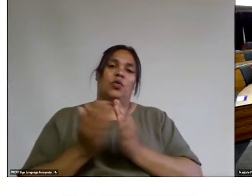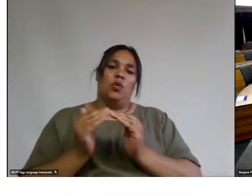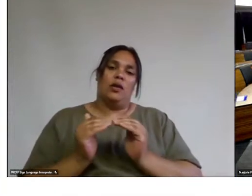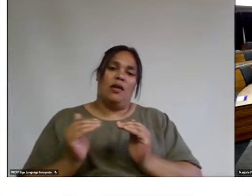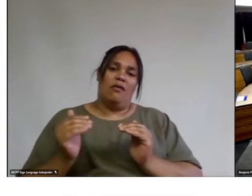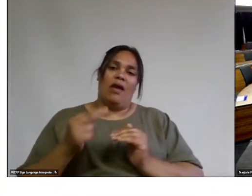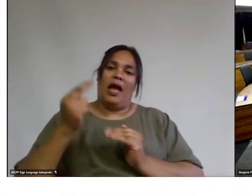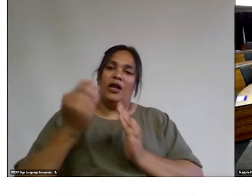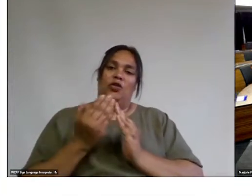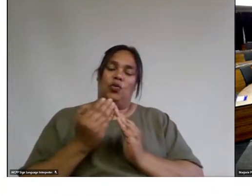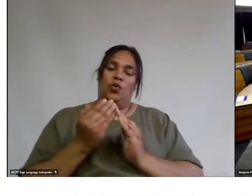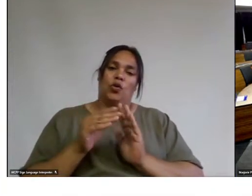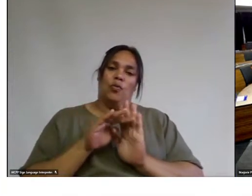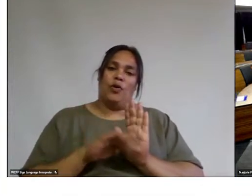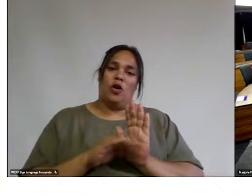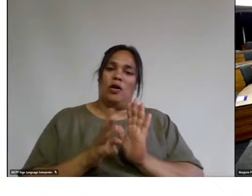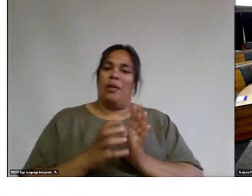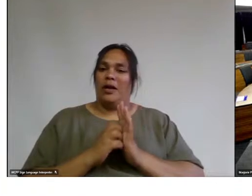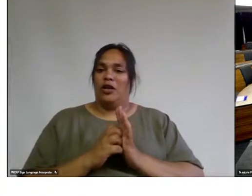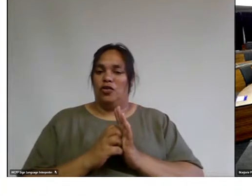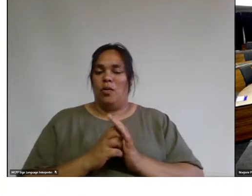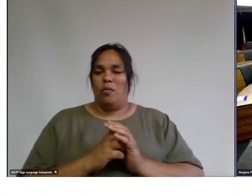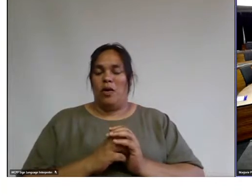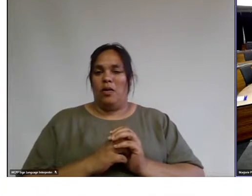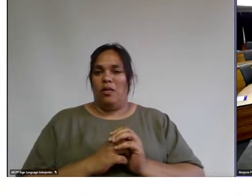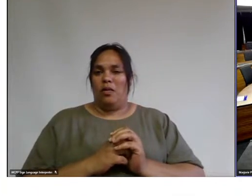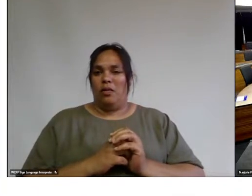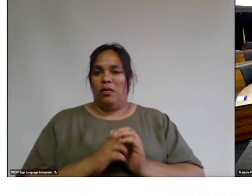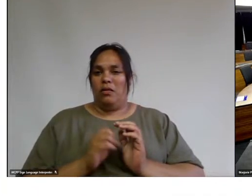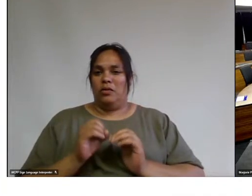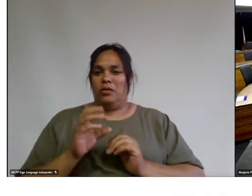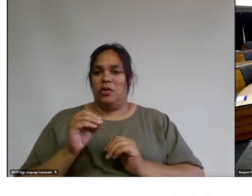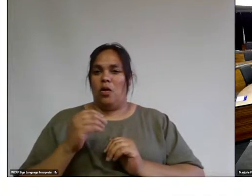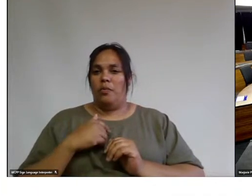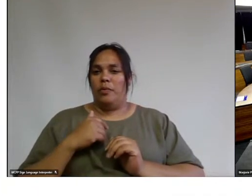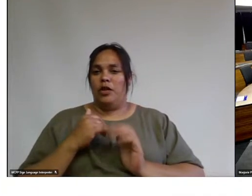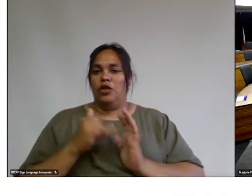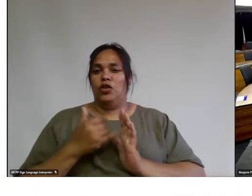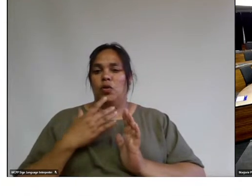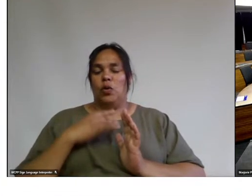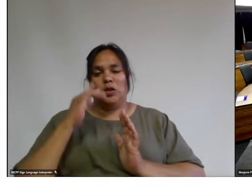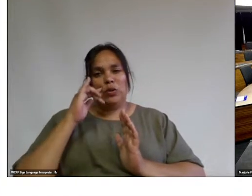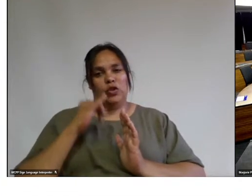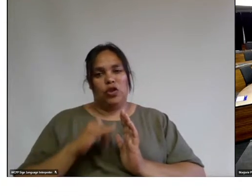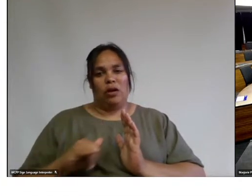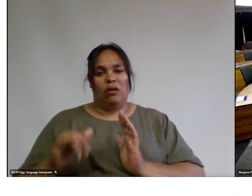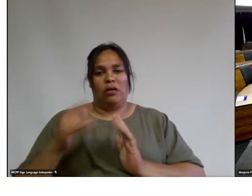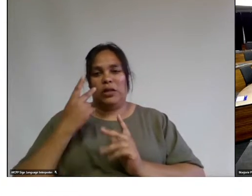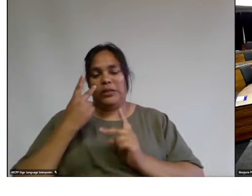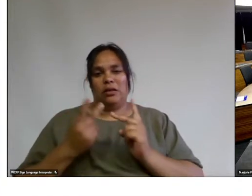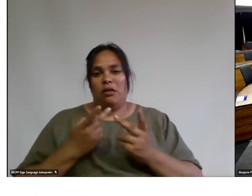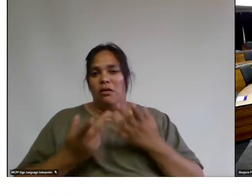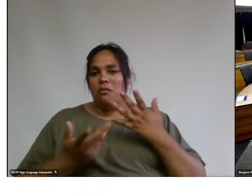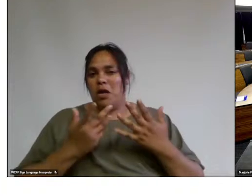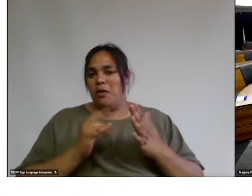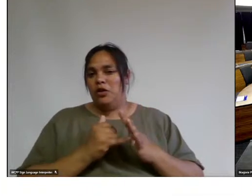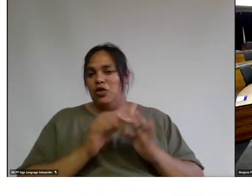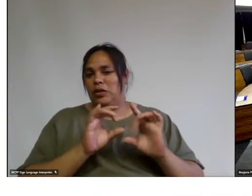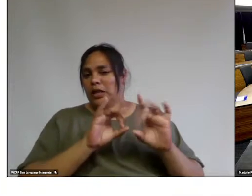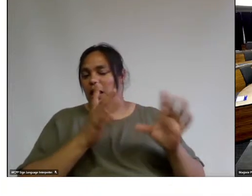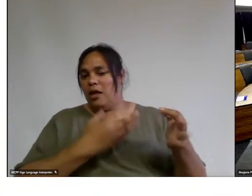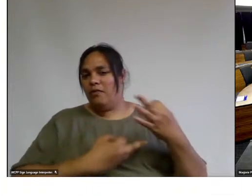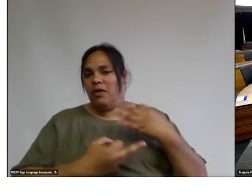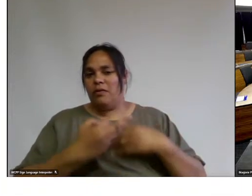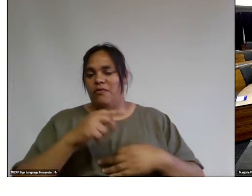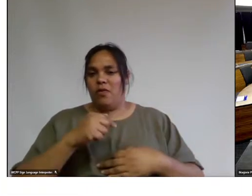a program as an example. So I just want to check that, maybe just to clarify for